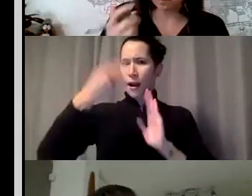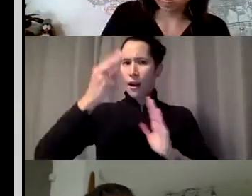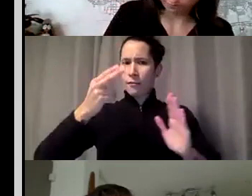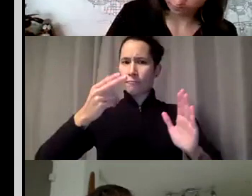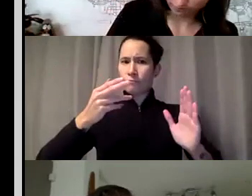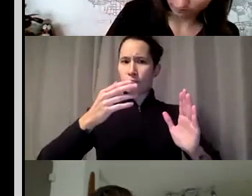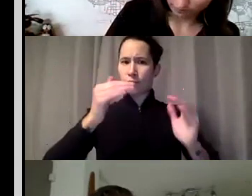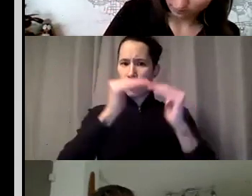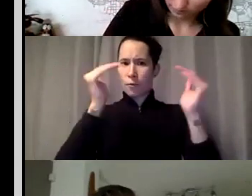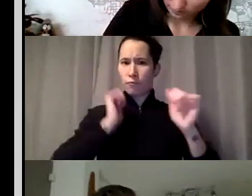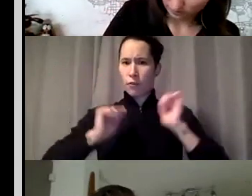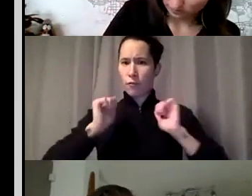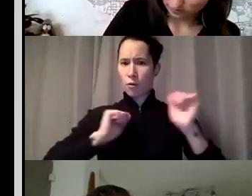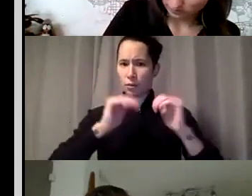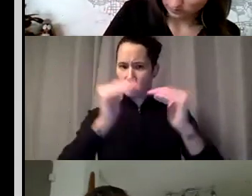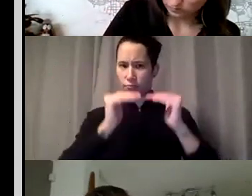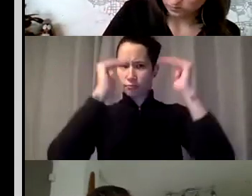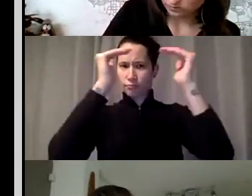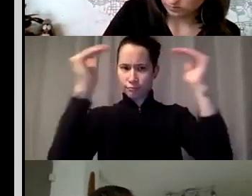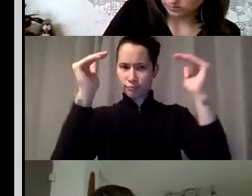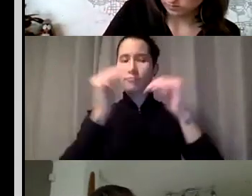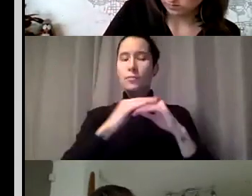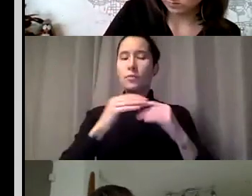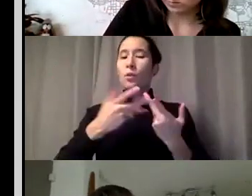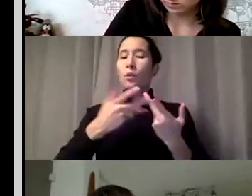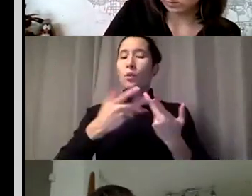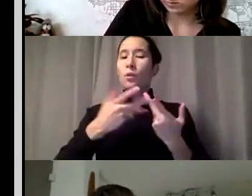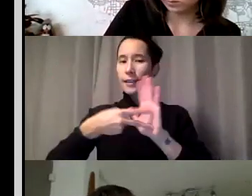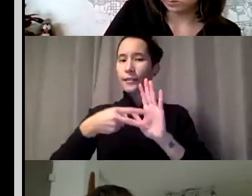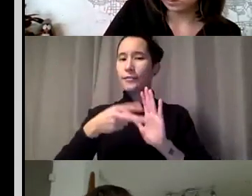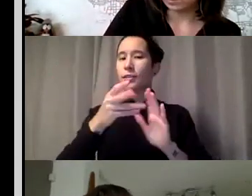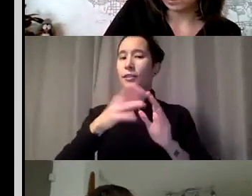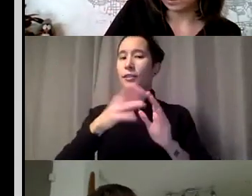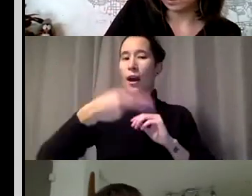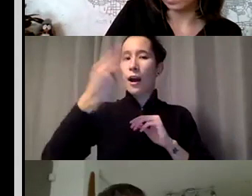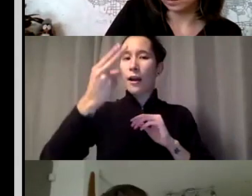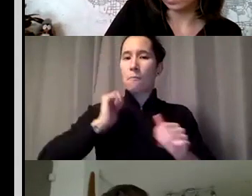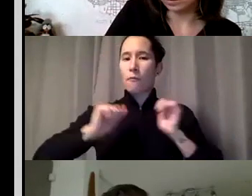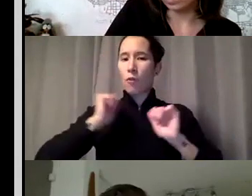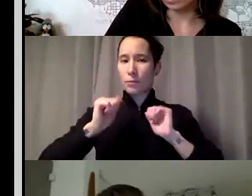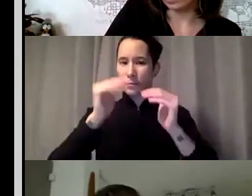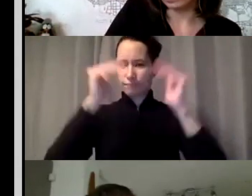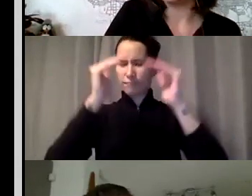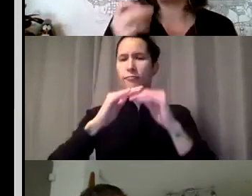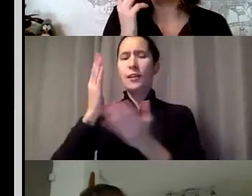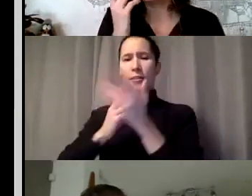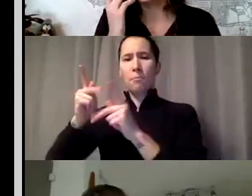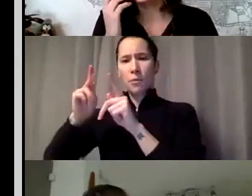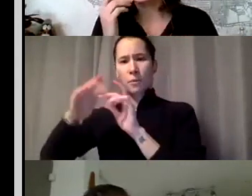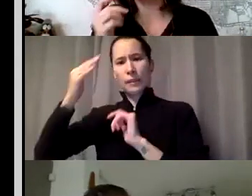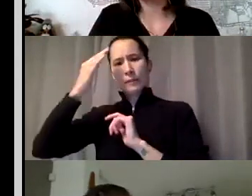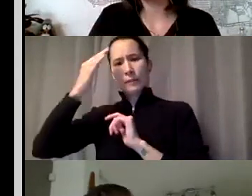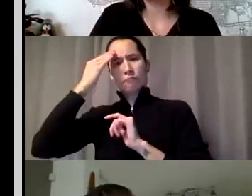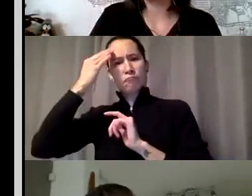We recognize that the definition of high performance means a lot different things to different people. Right now,